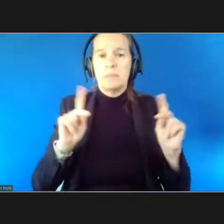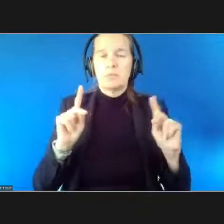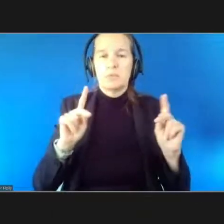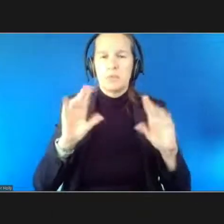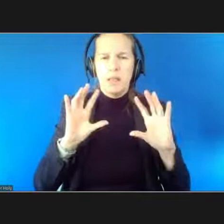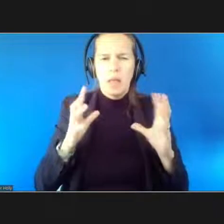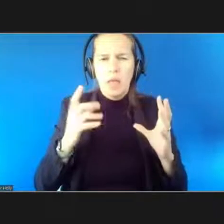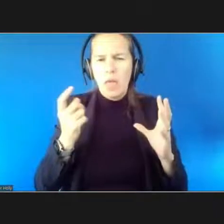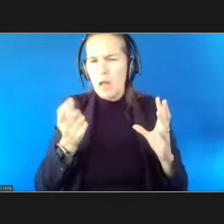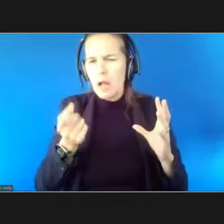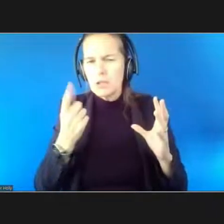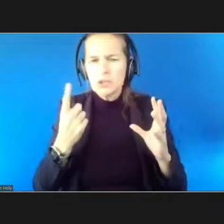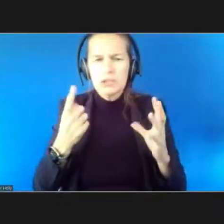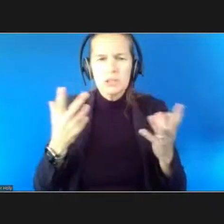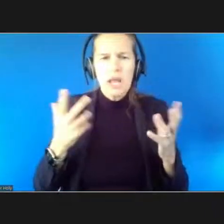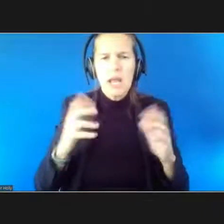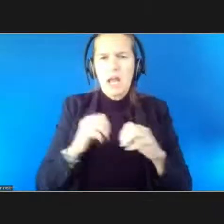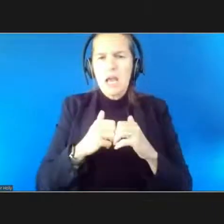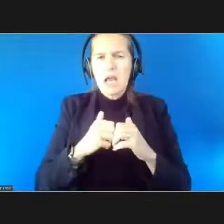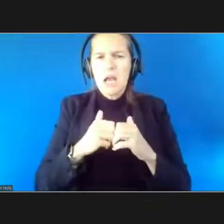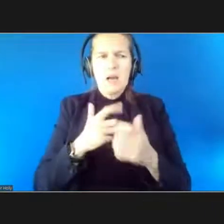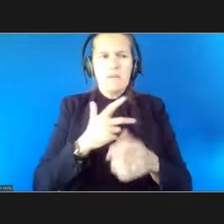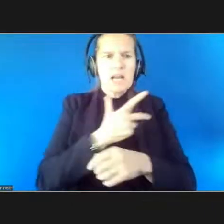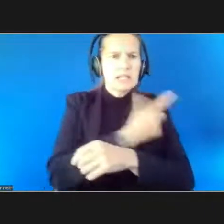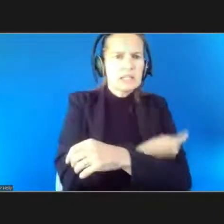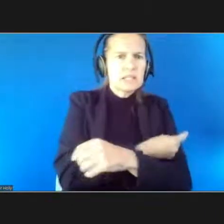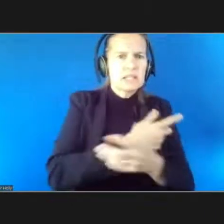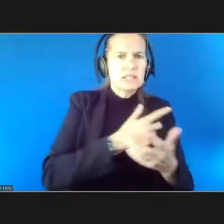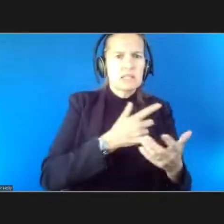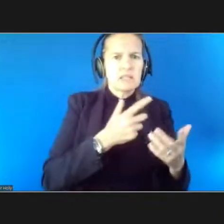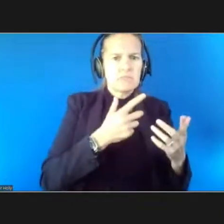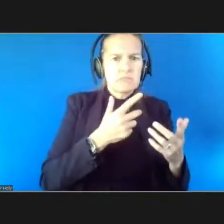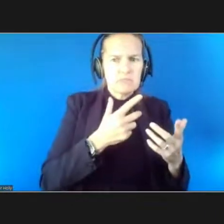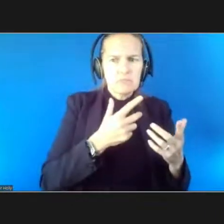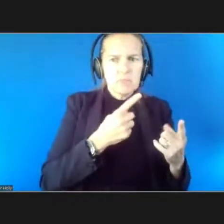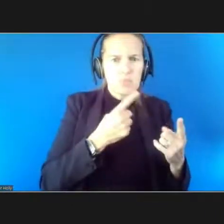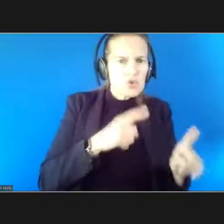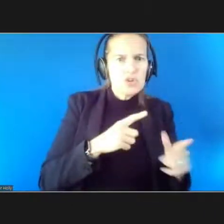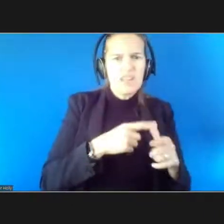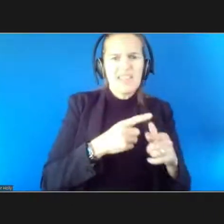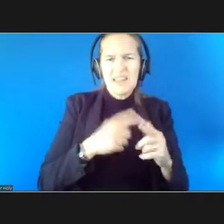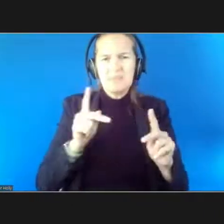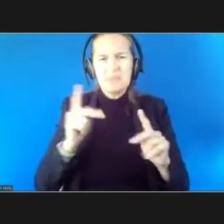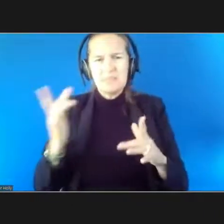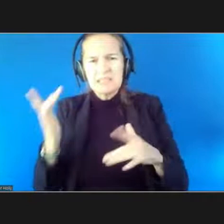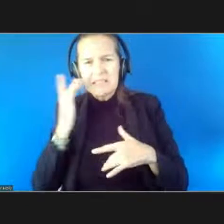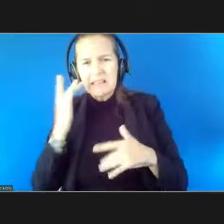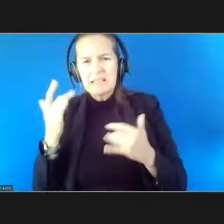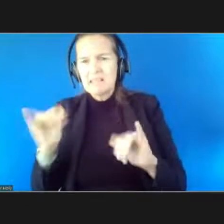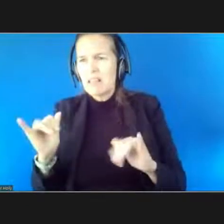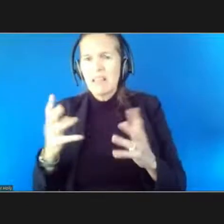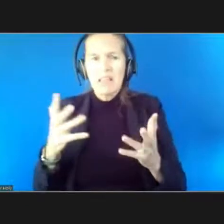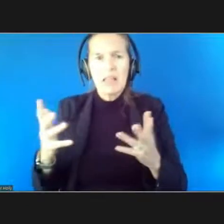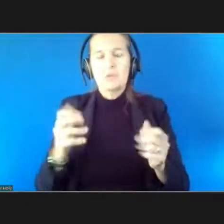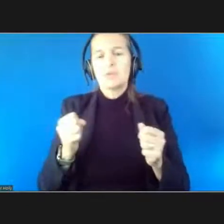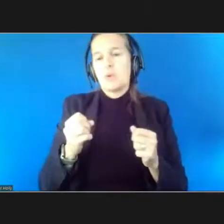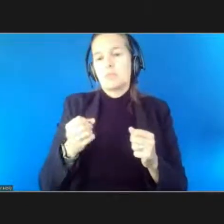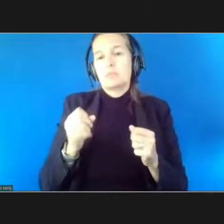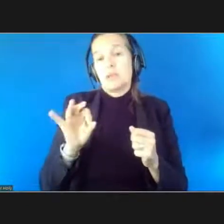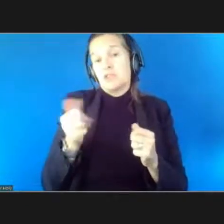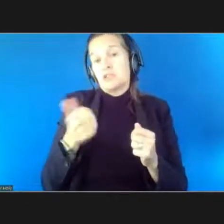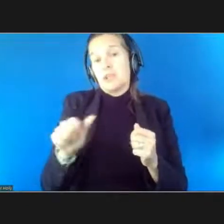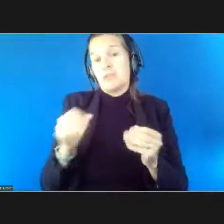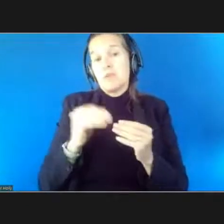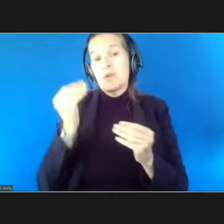really understand how those vaccines are working and in these different contexts. So, if there's anything else that you think